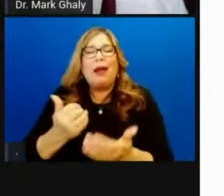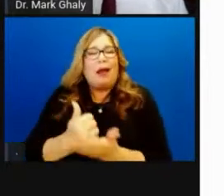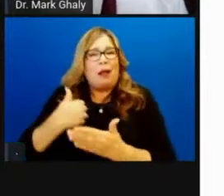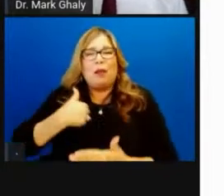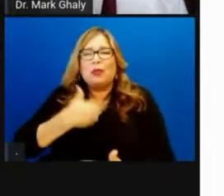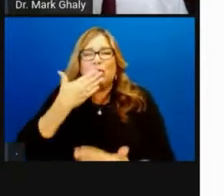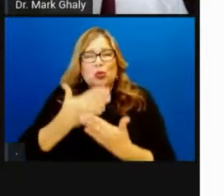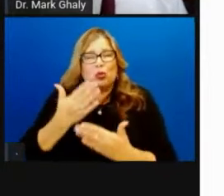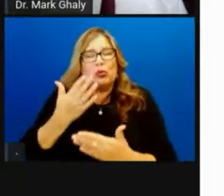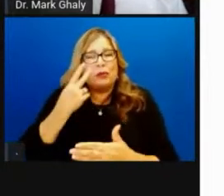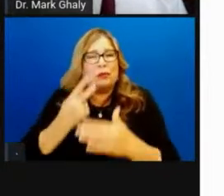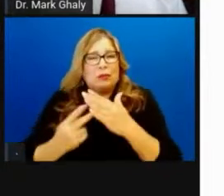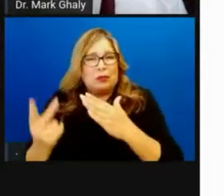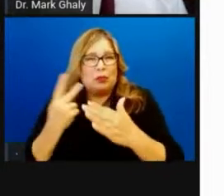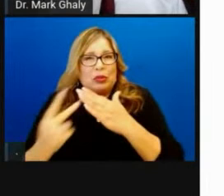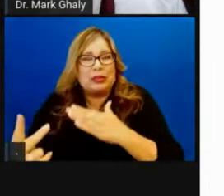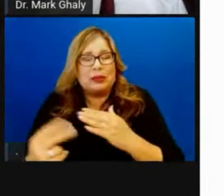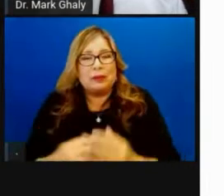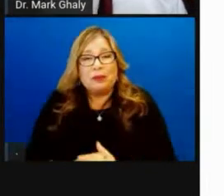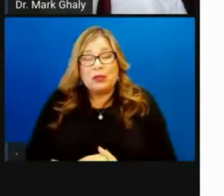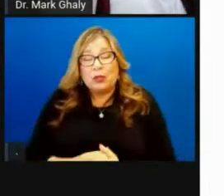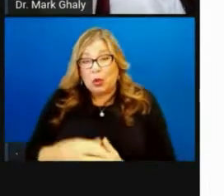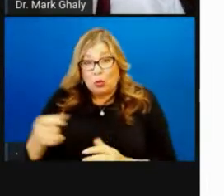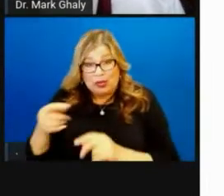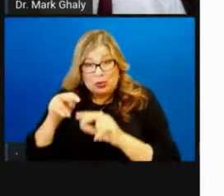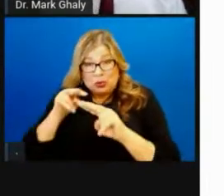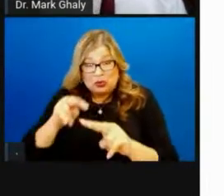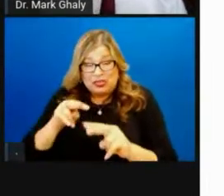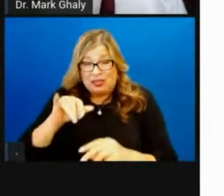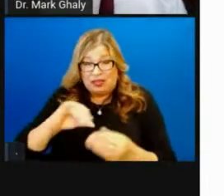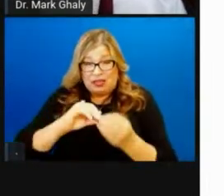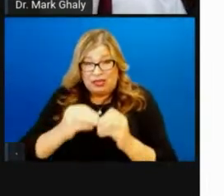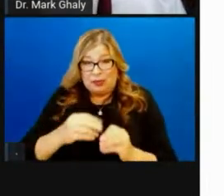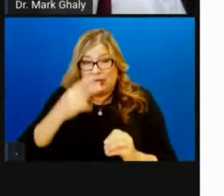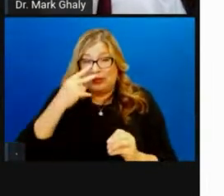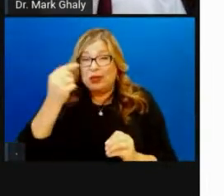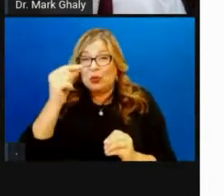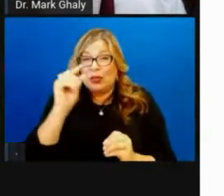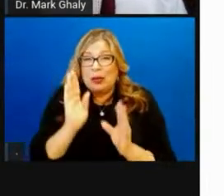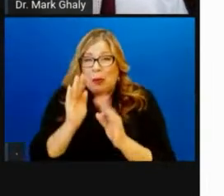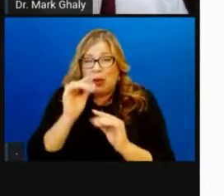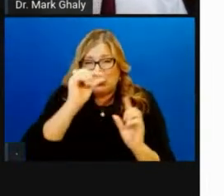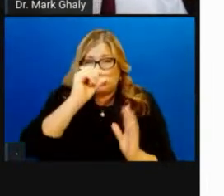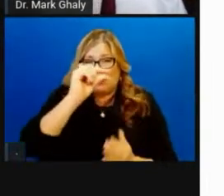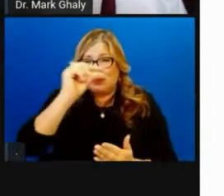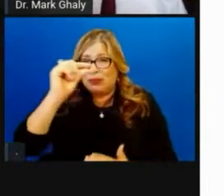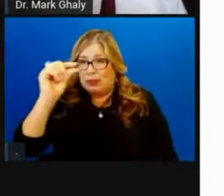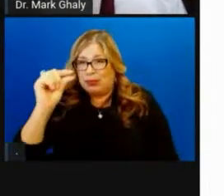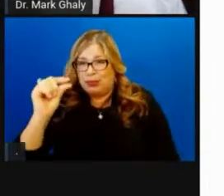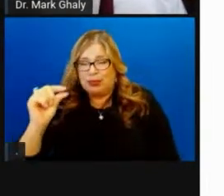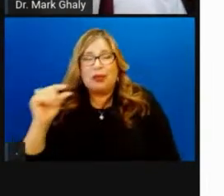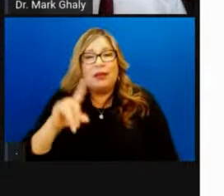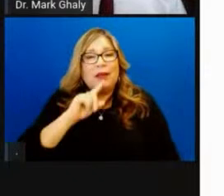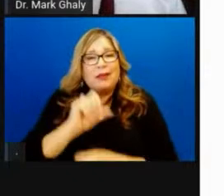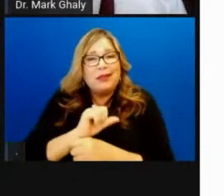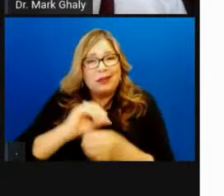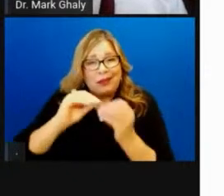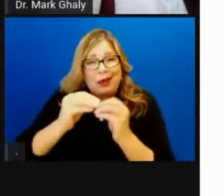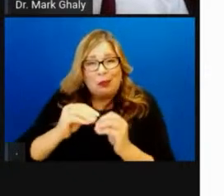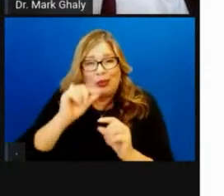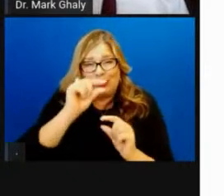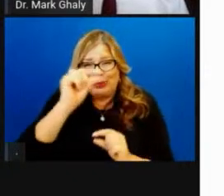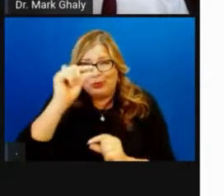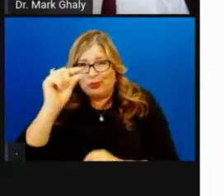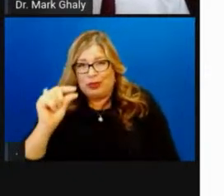we climbed, the green boxes are the actual numbers. And then the blue line is where